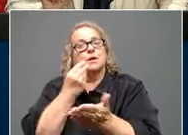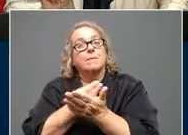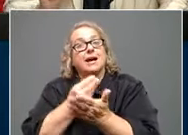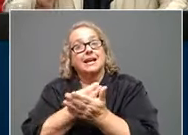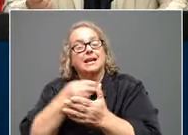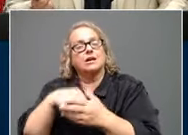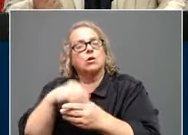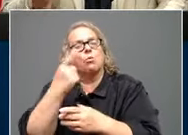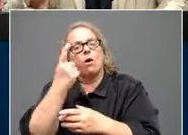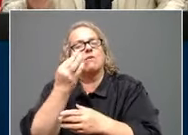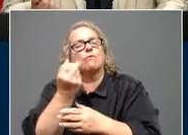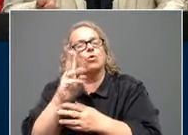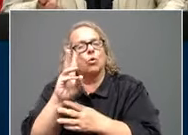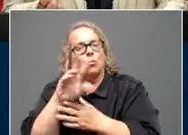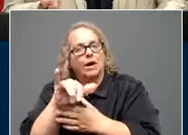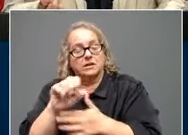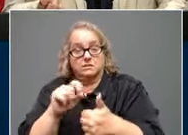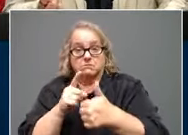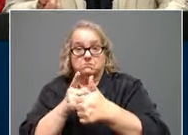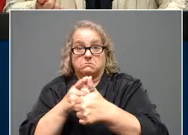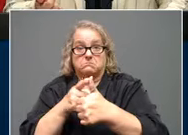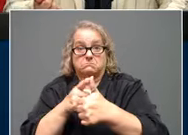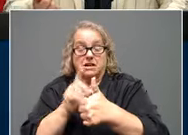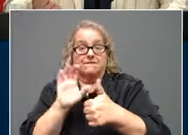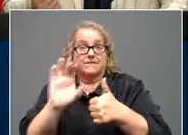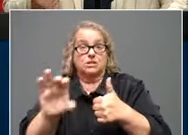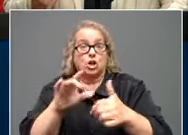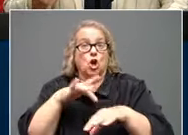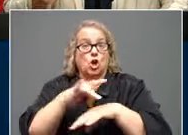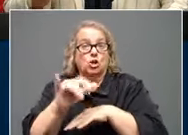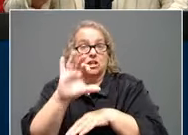few ways. One is to invest in early childhood education,